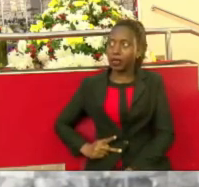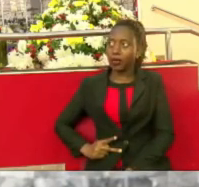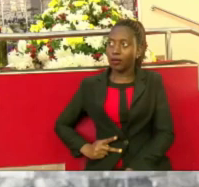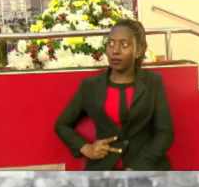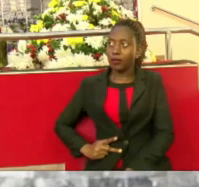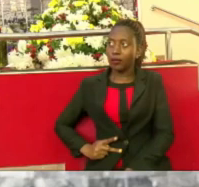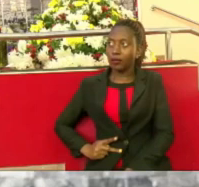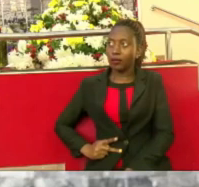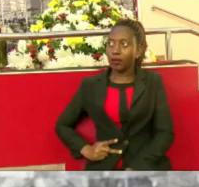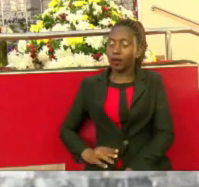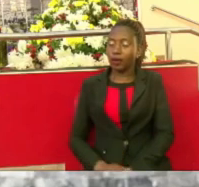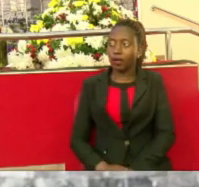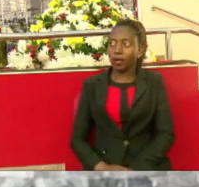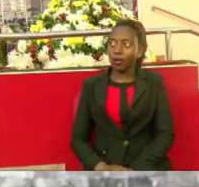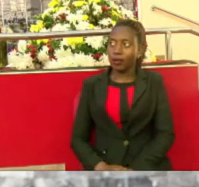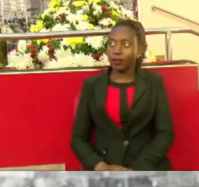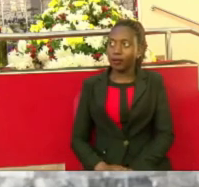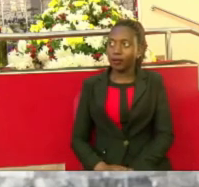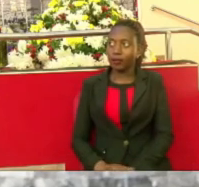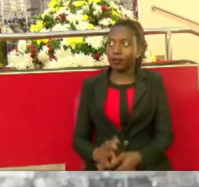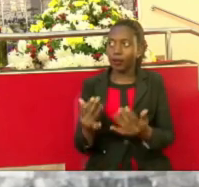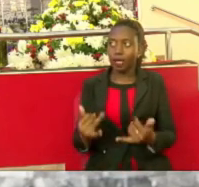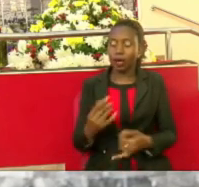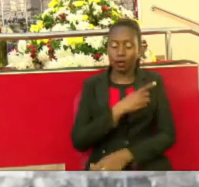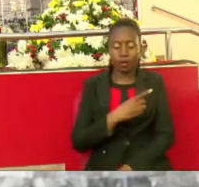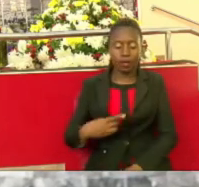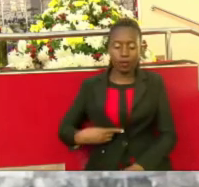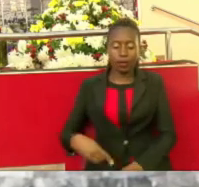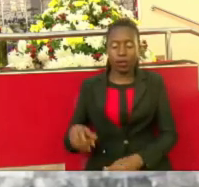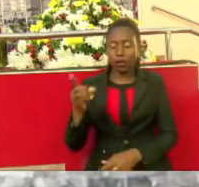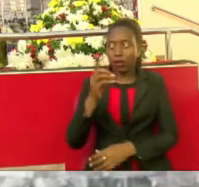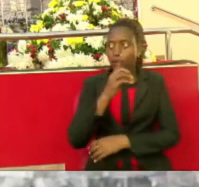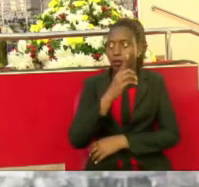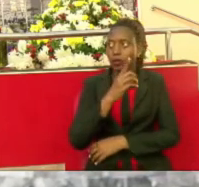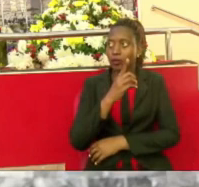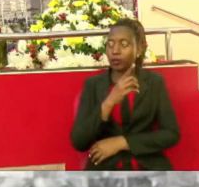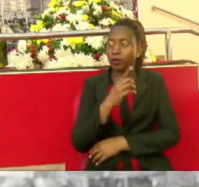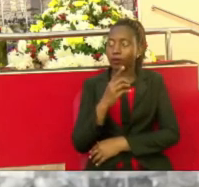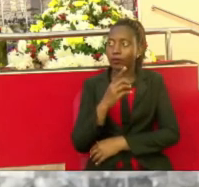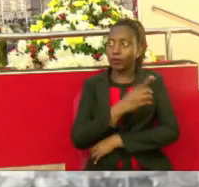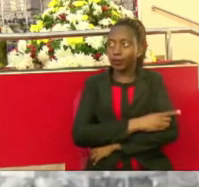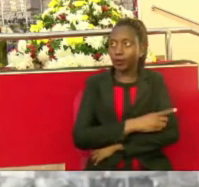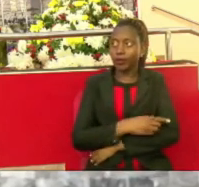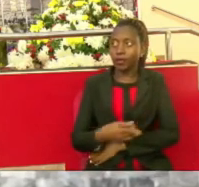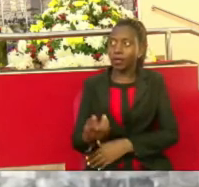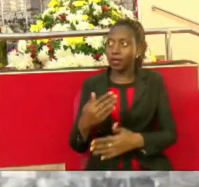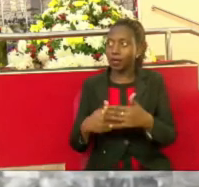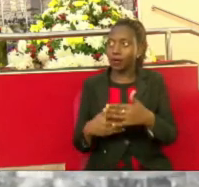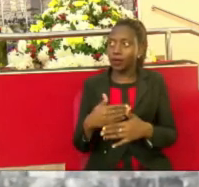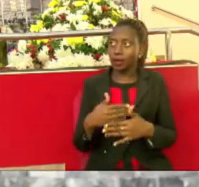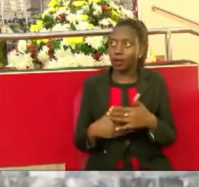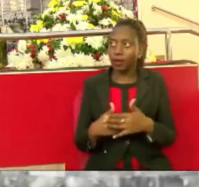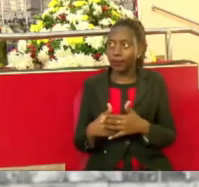1 to 4. Now the days of David drew near that he should die, and he charged Solomon his son, saying, I go the way of